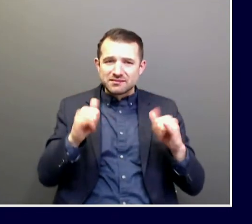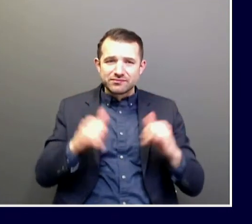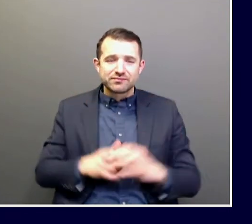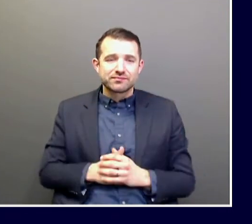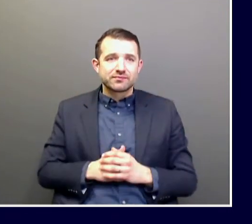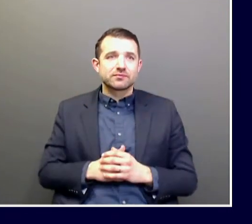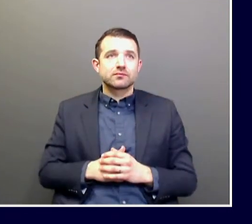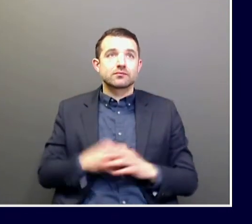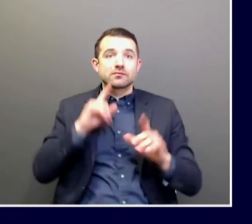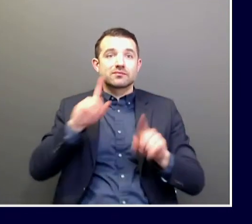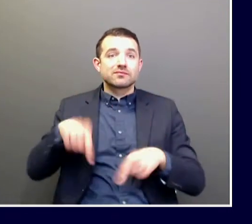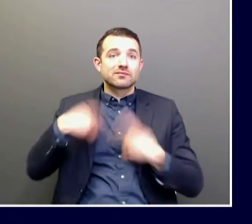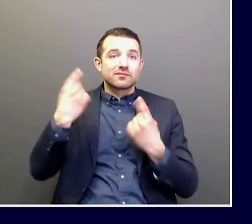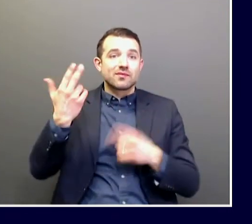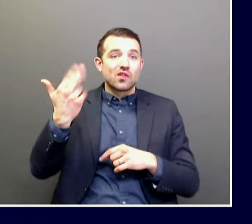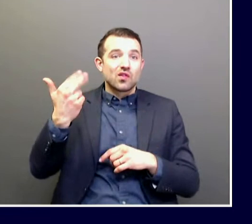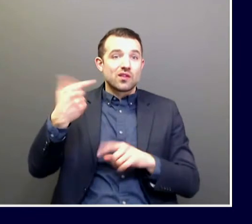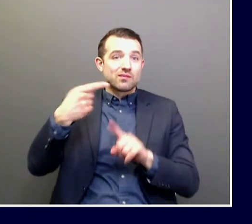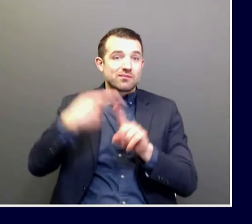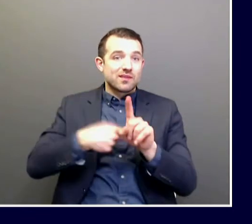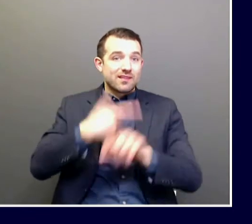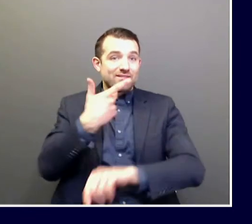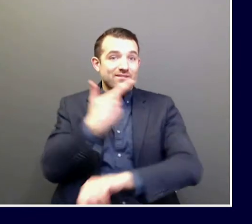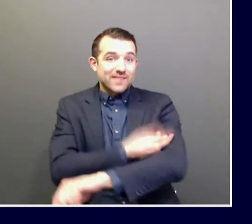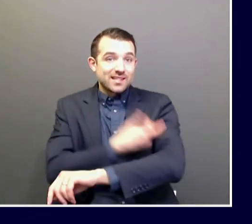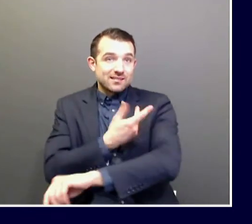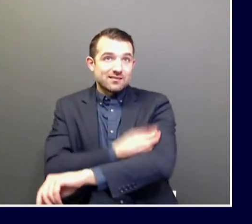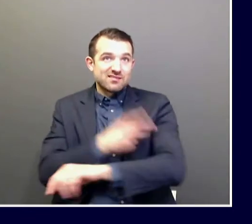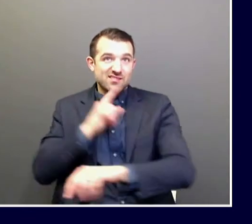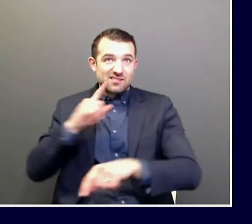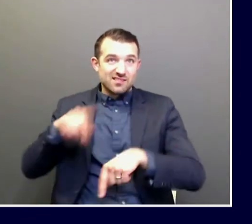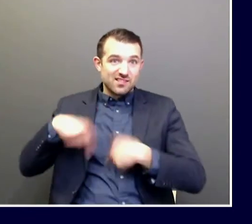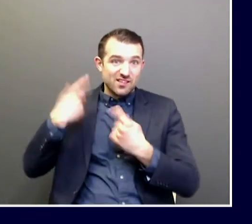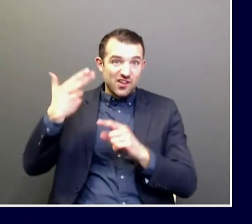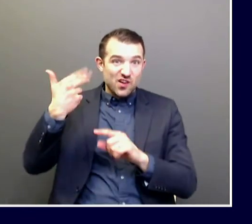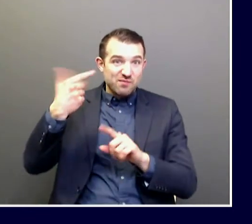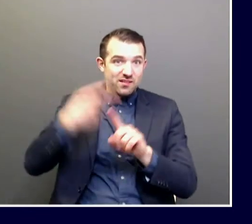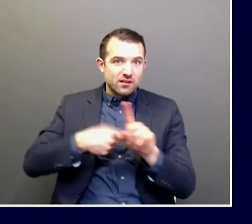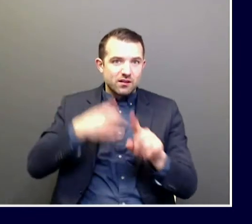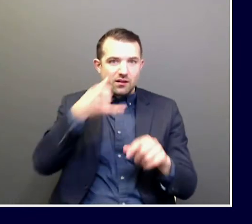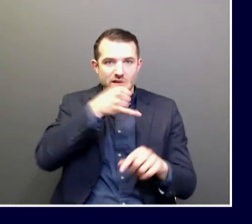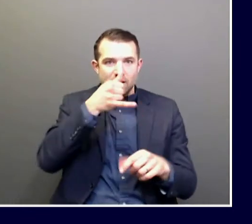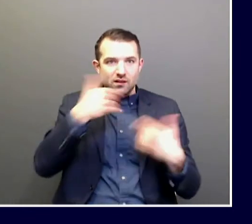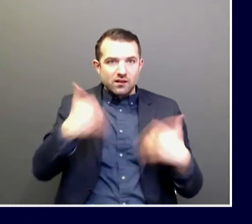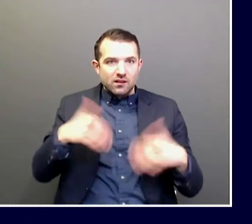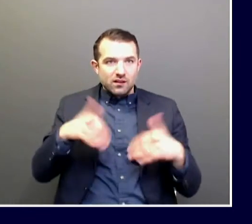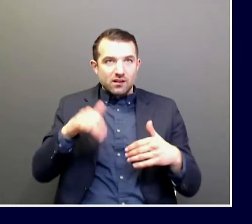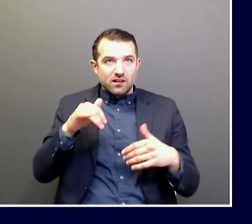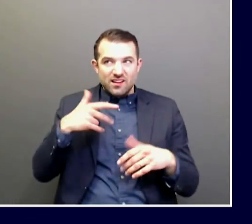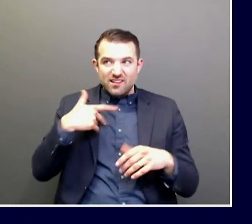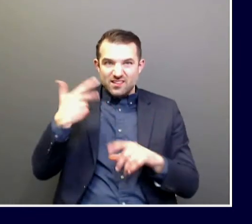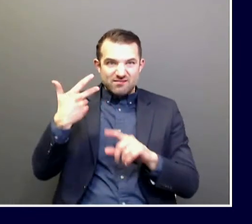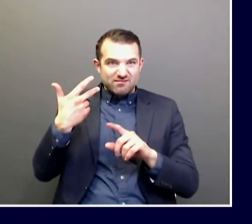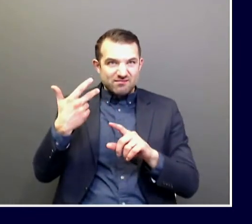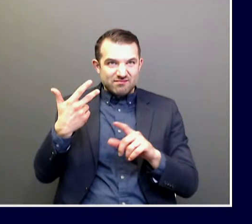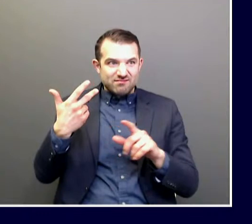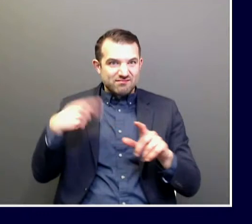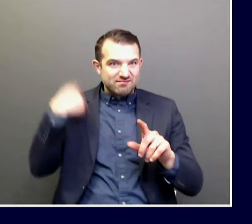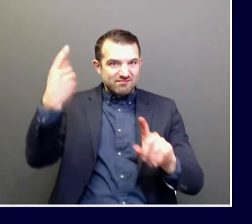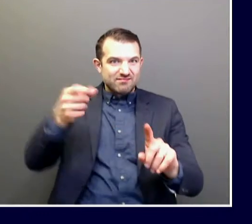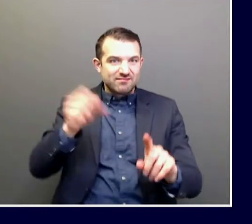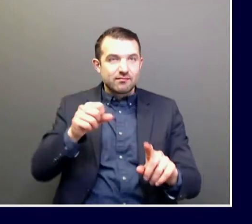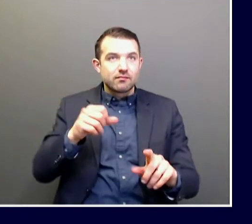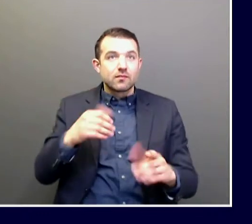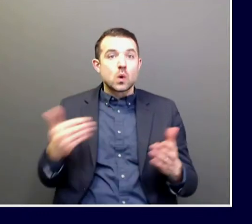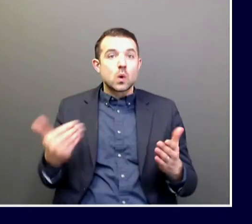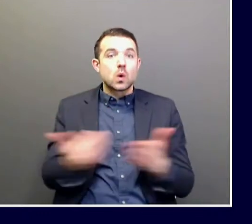months. It's crazy to think we've been doing this for 13 months. But what we've seen is that after a new group becomes eligible, there